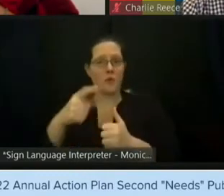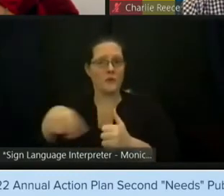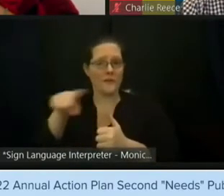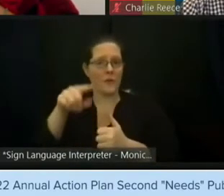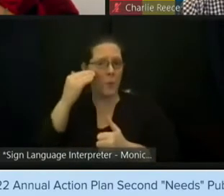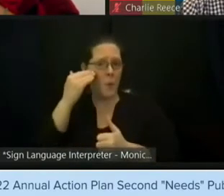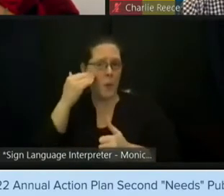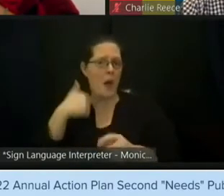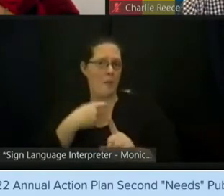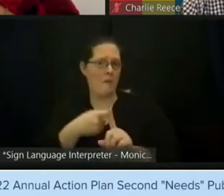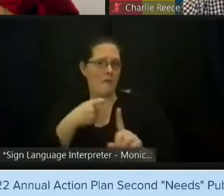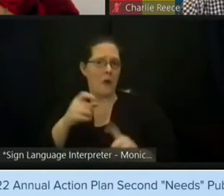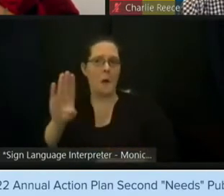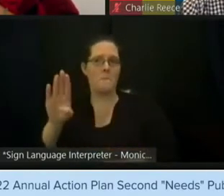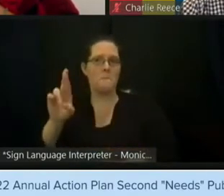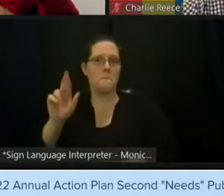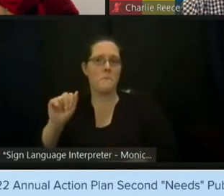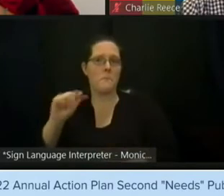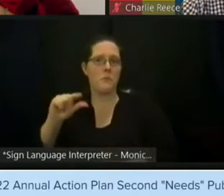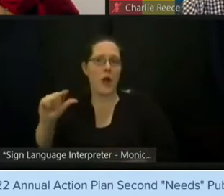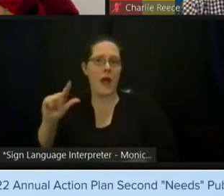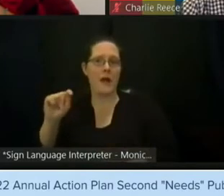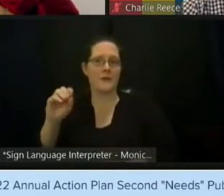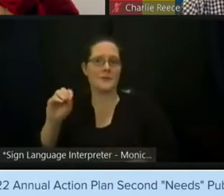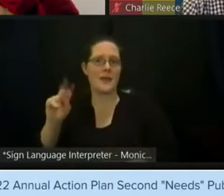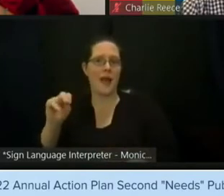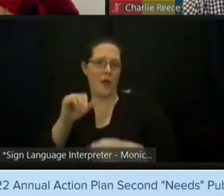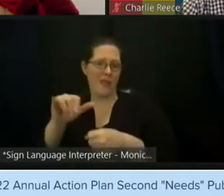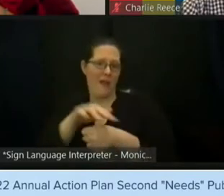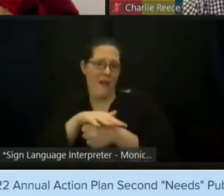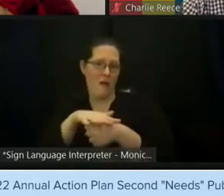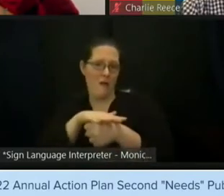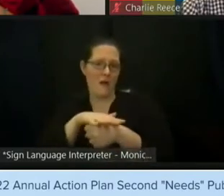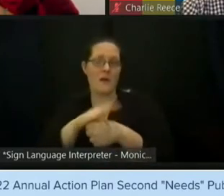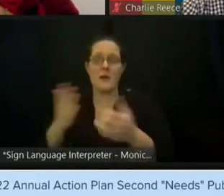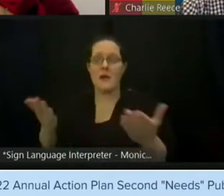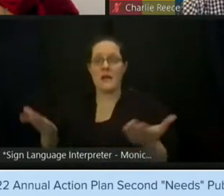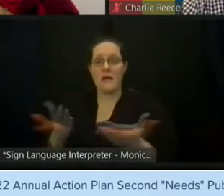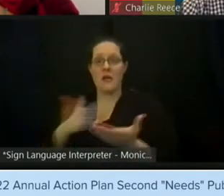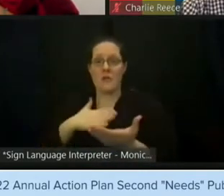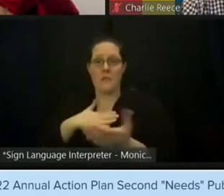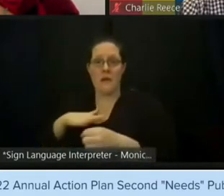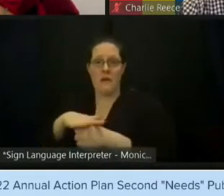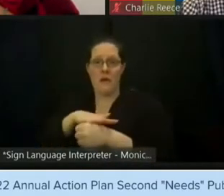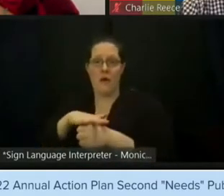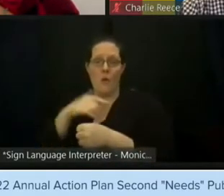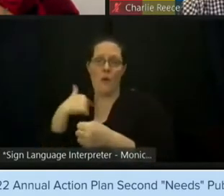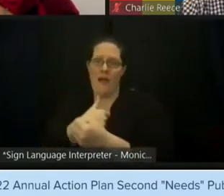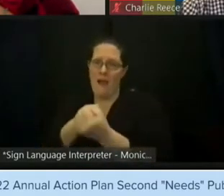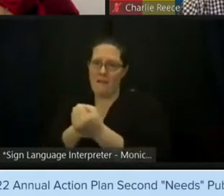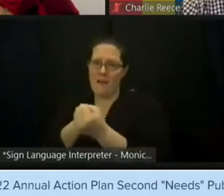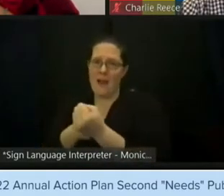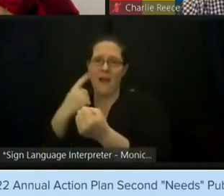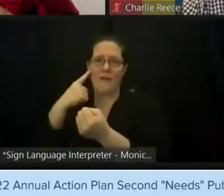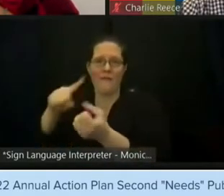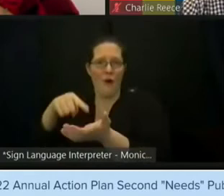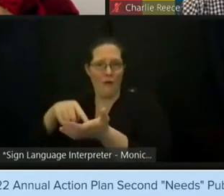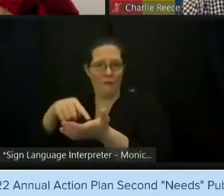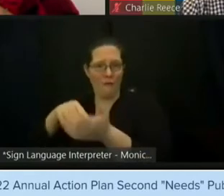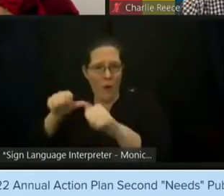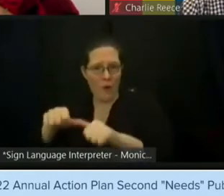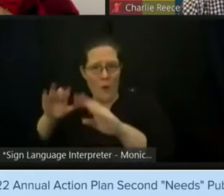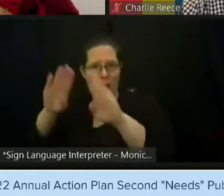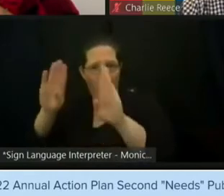the Bragg-Town area. And in our area, we are advocating for affordable housing